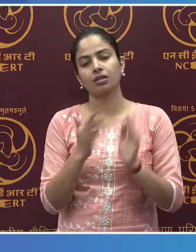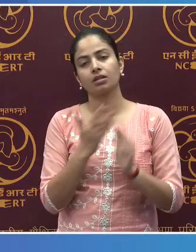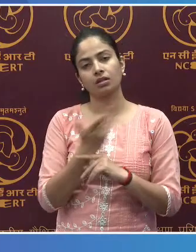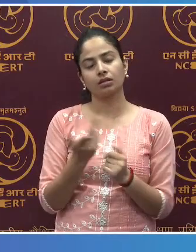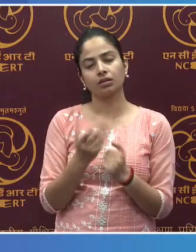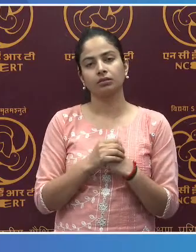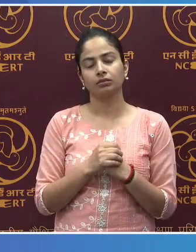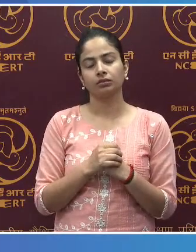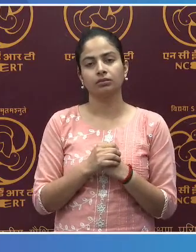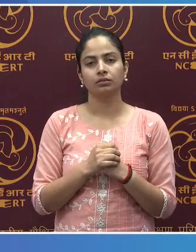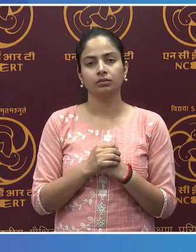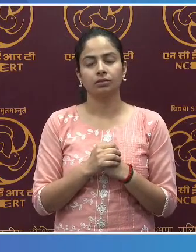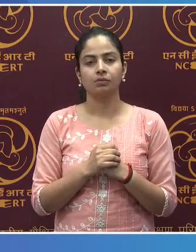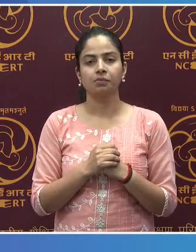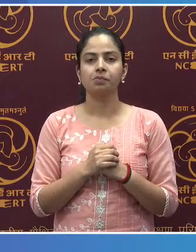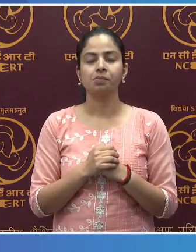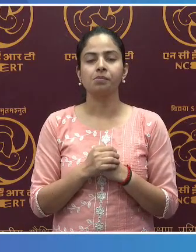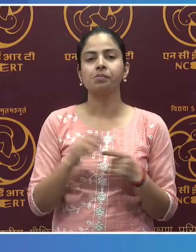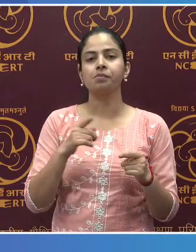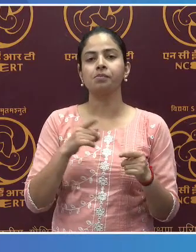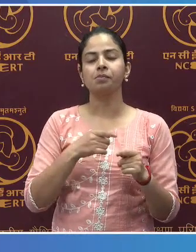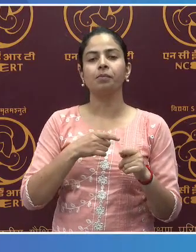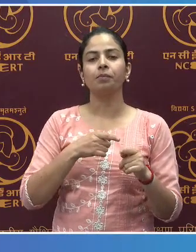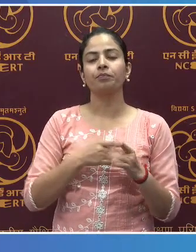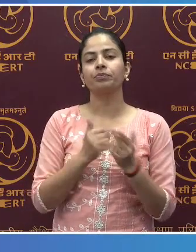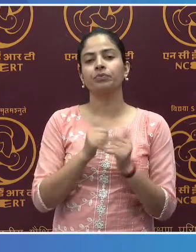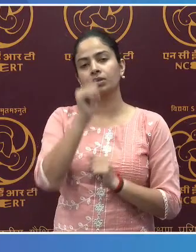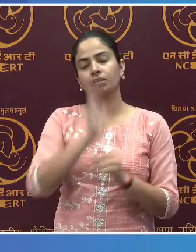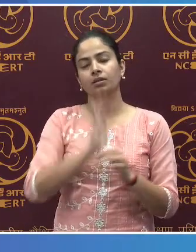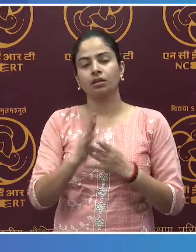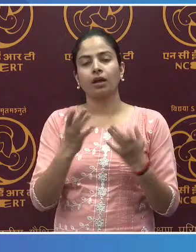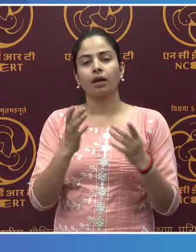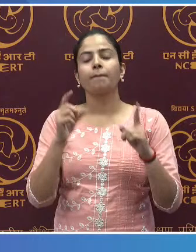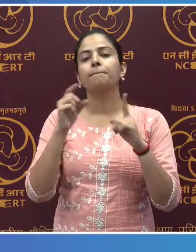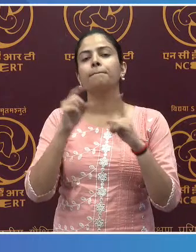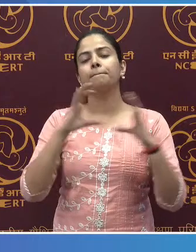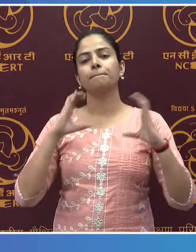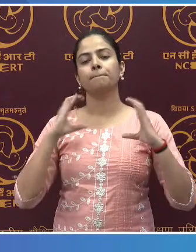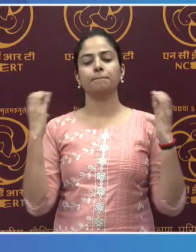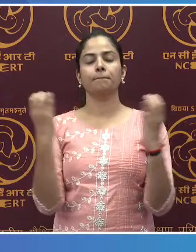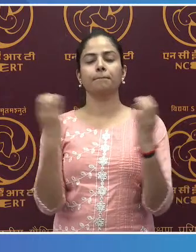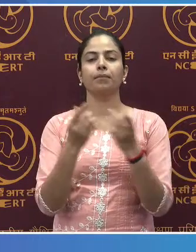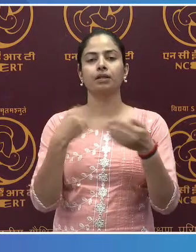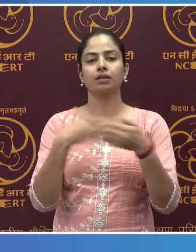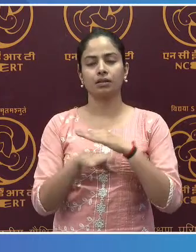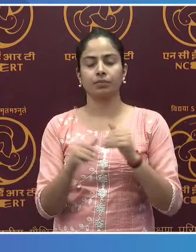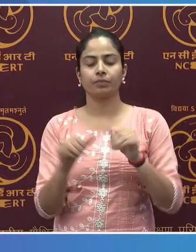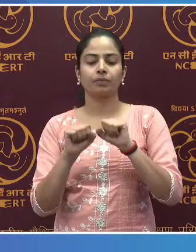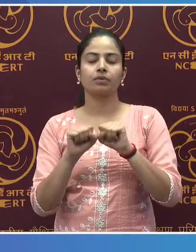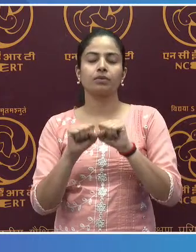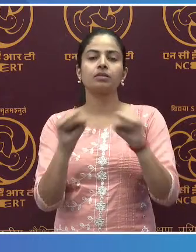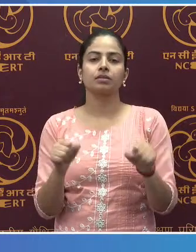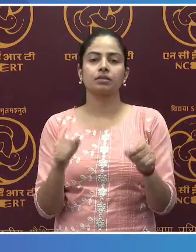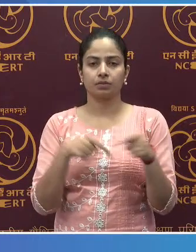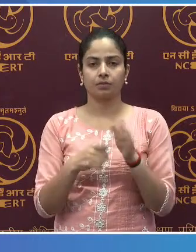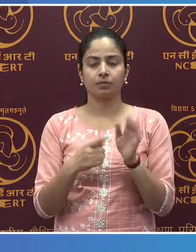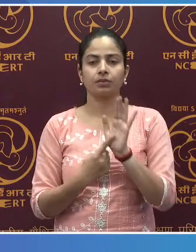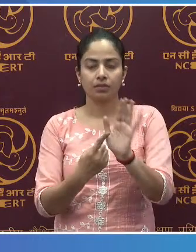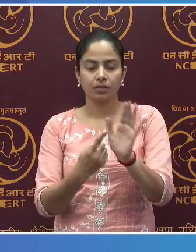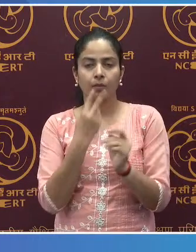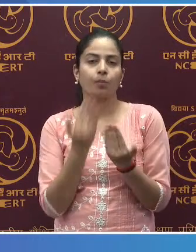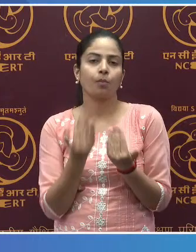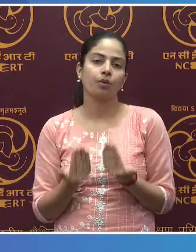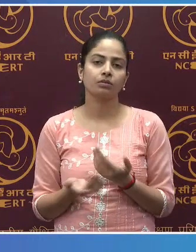very very strengthened democratic system that our country, the parliamentary system, the electorate parliamentary system that we have in the country. You can